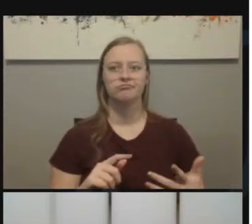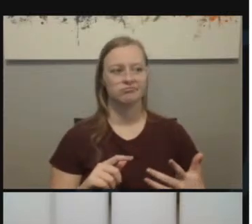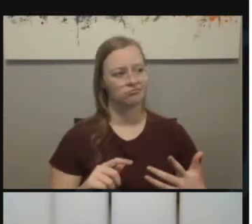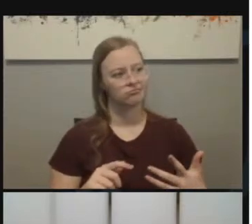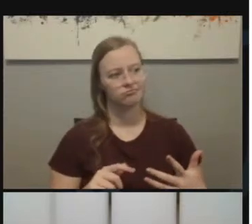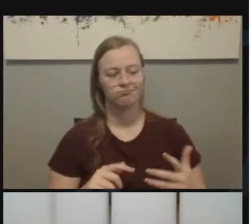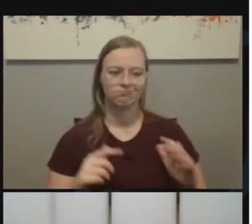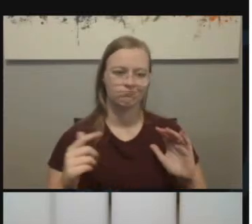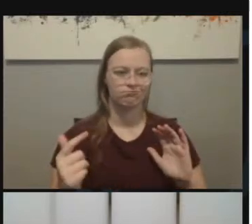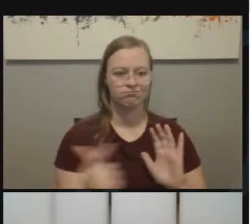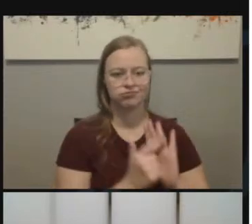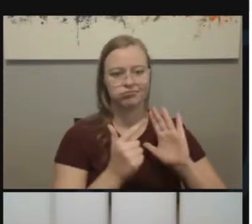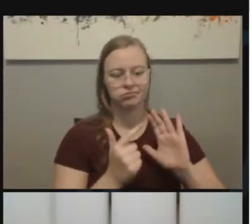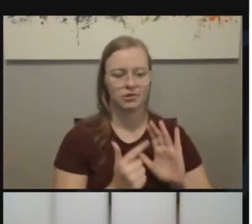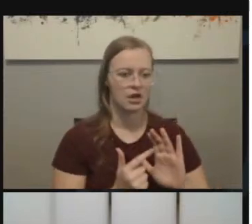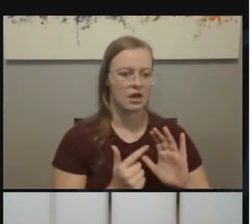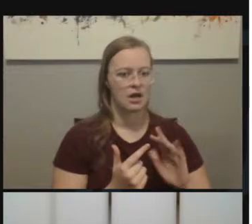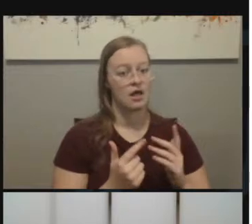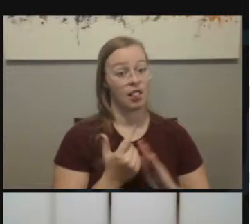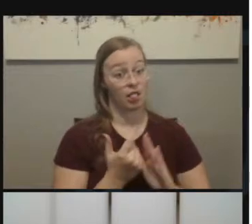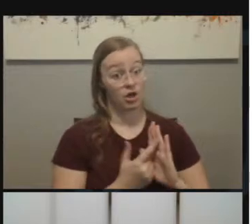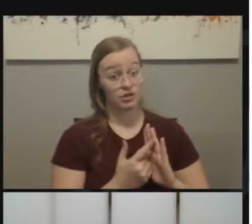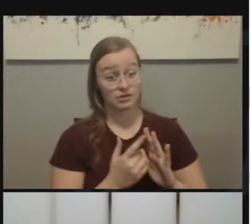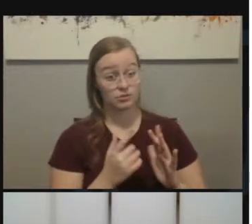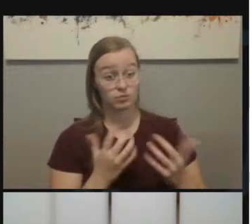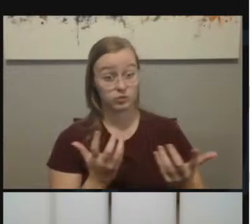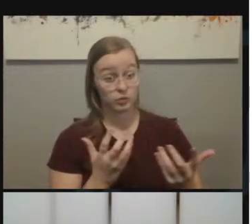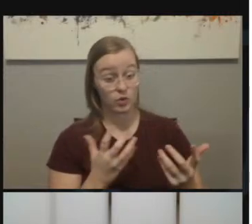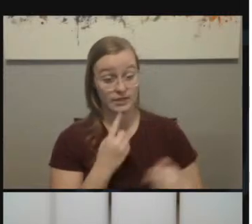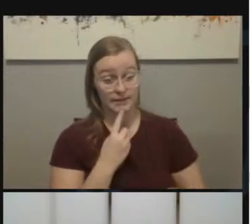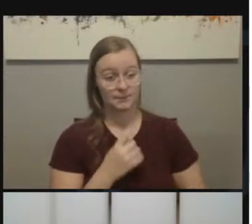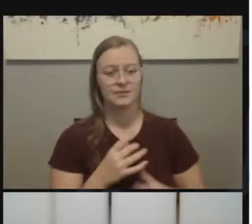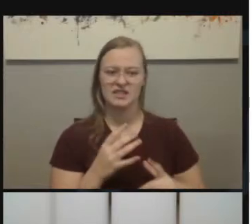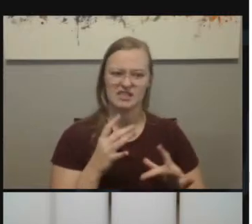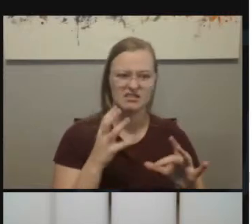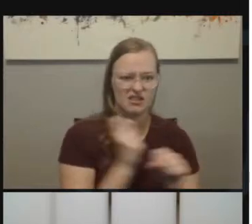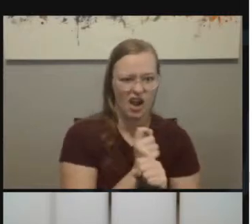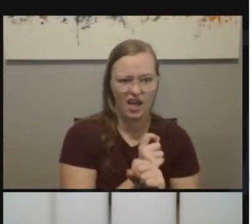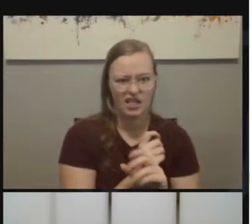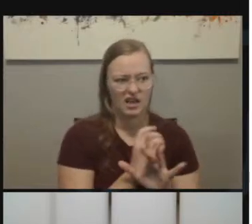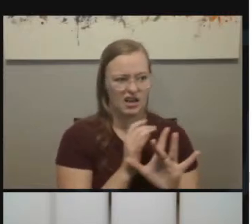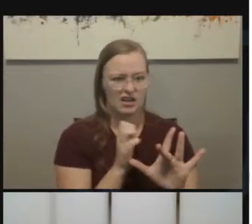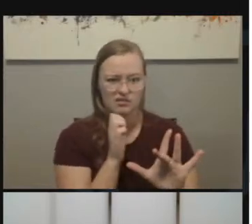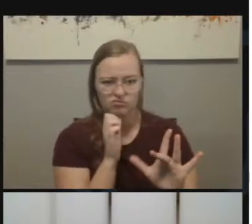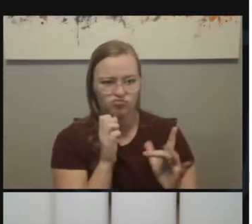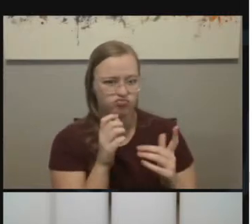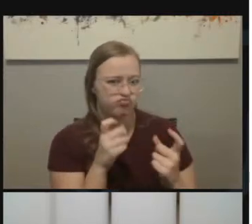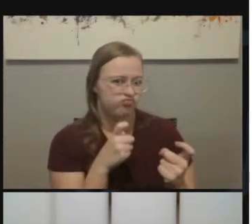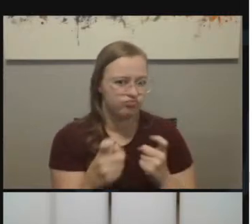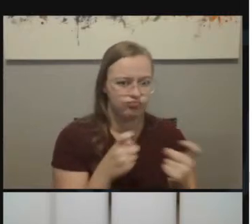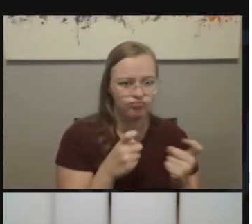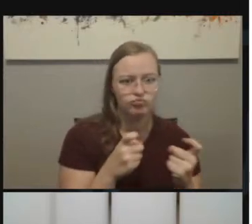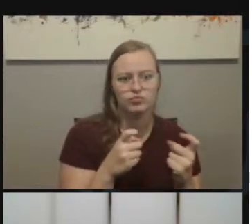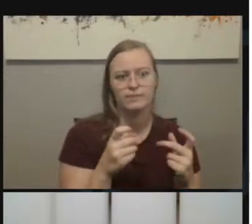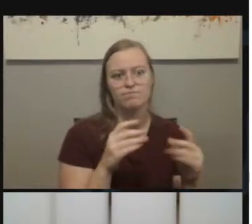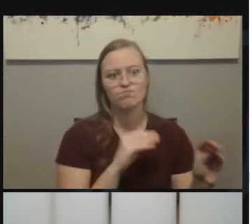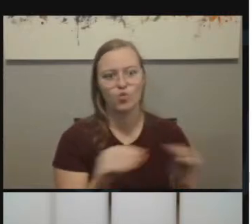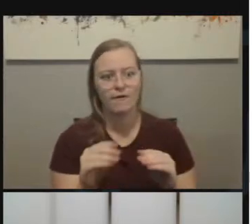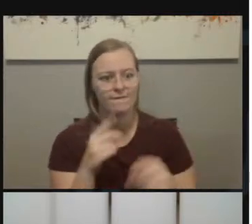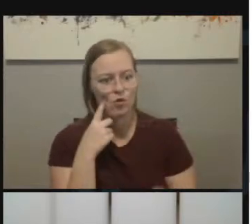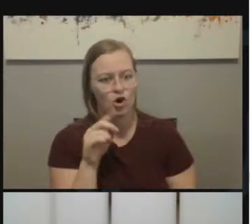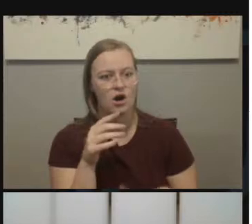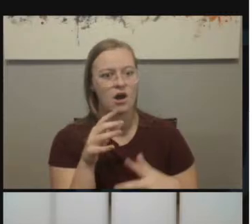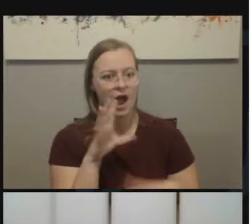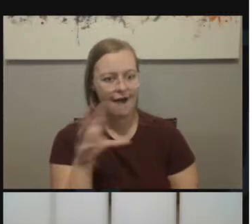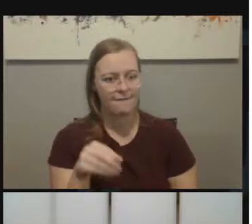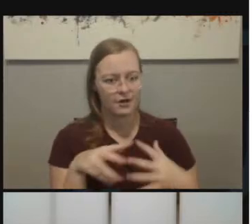laws that tightly regulated the movement of free African Americans. The term typically was